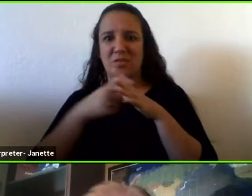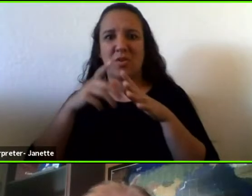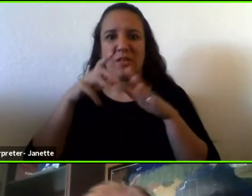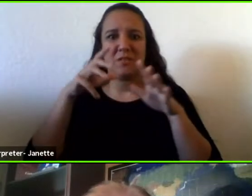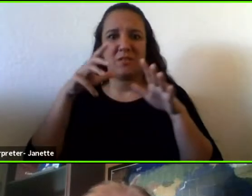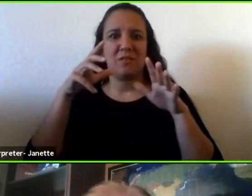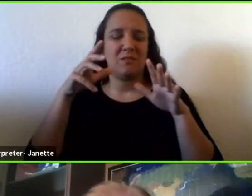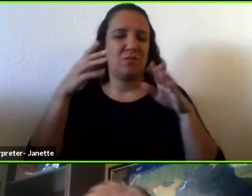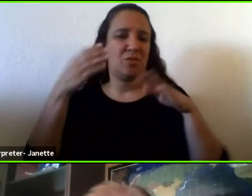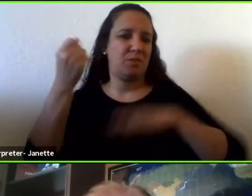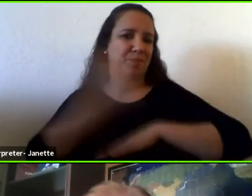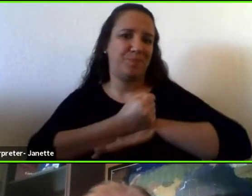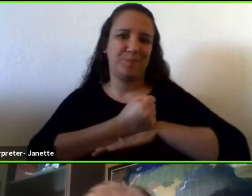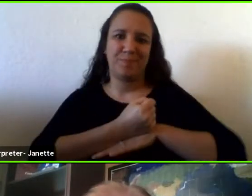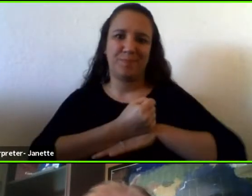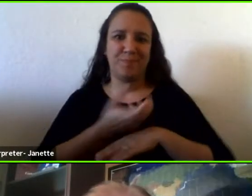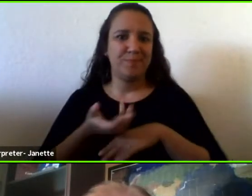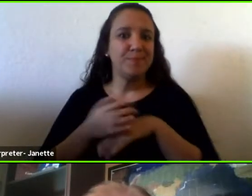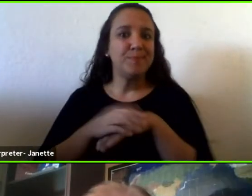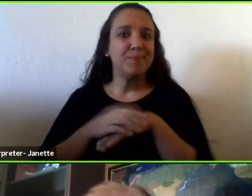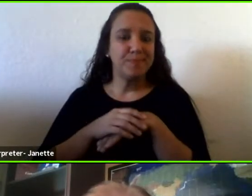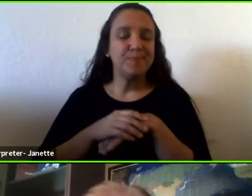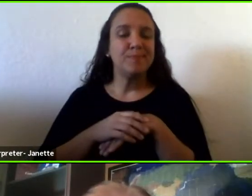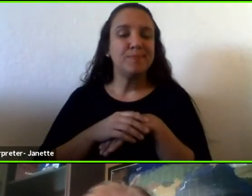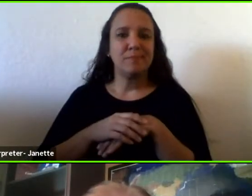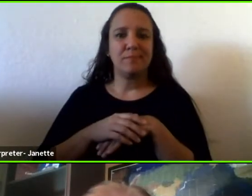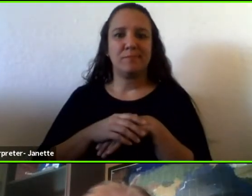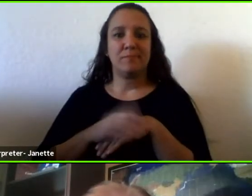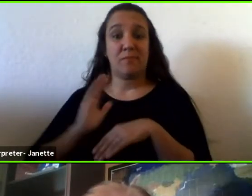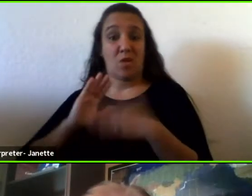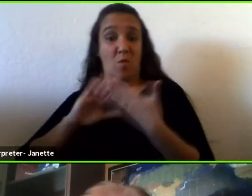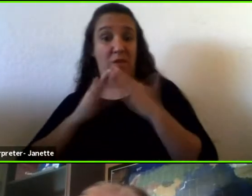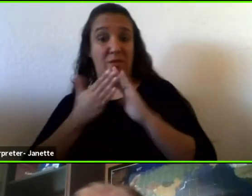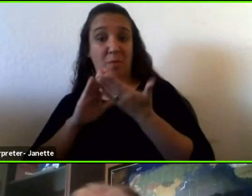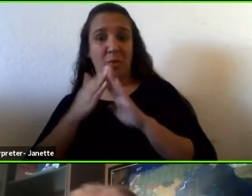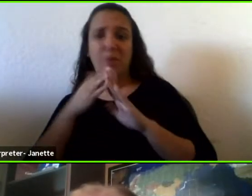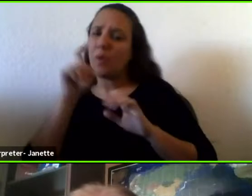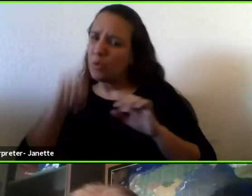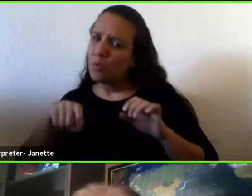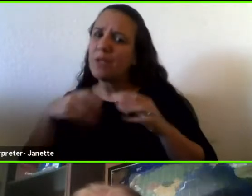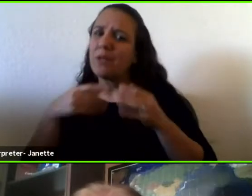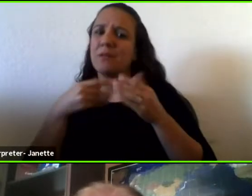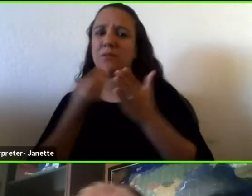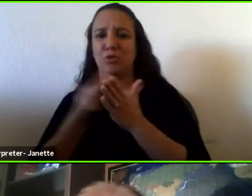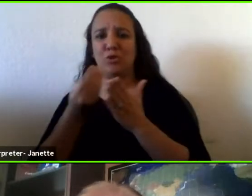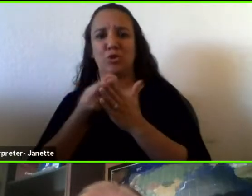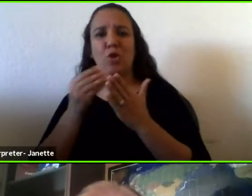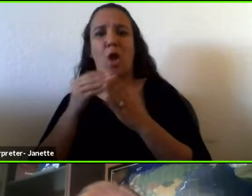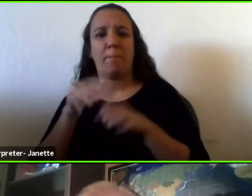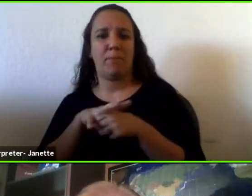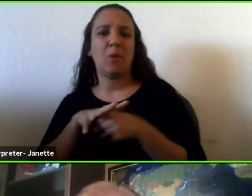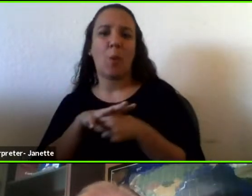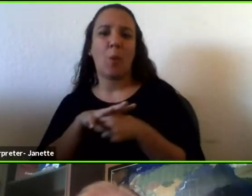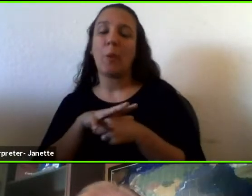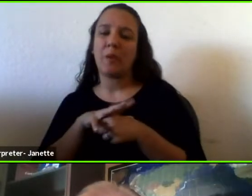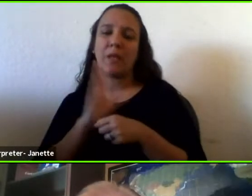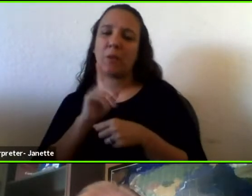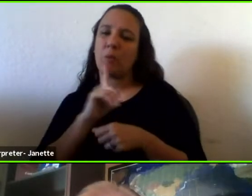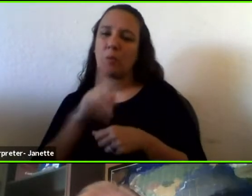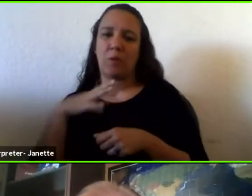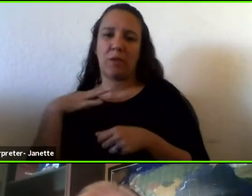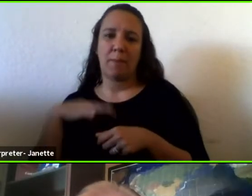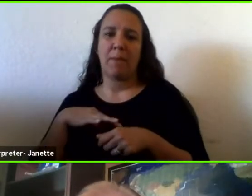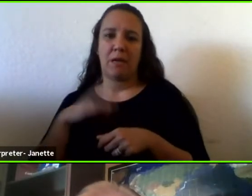to definitely shop local and we need to support the local businesses. And if you give me an opportunity to